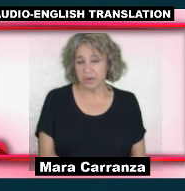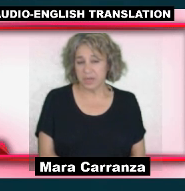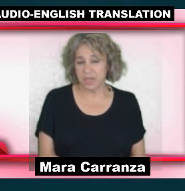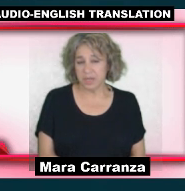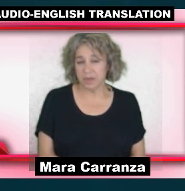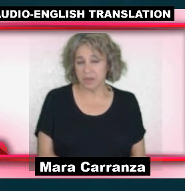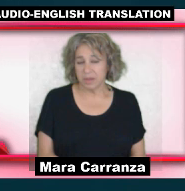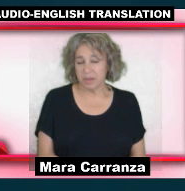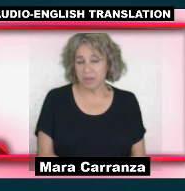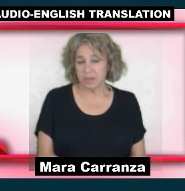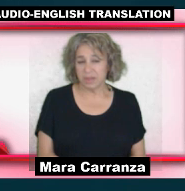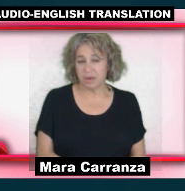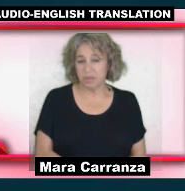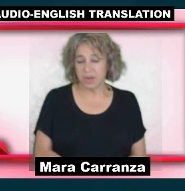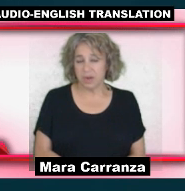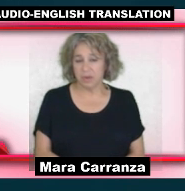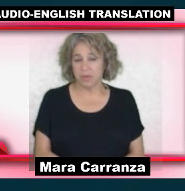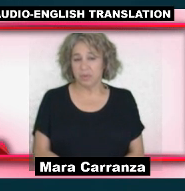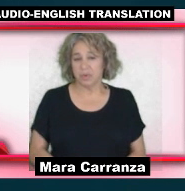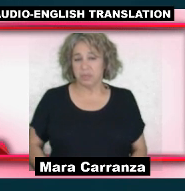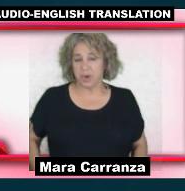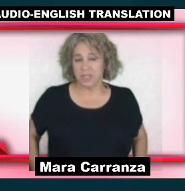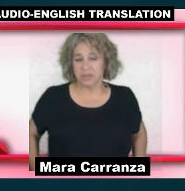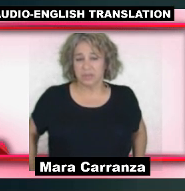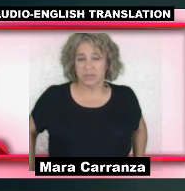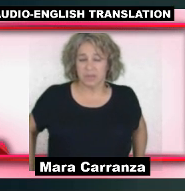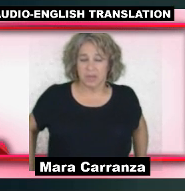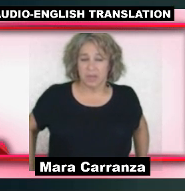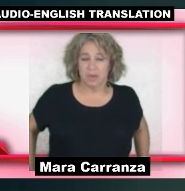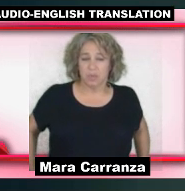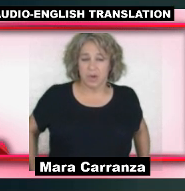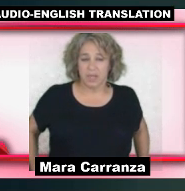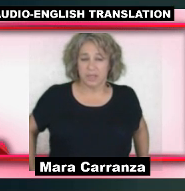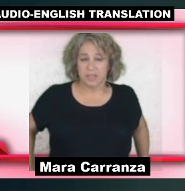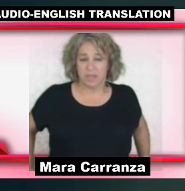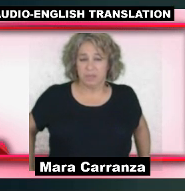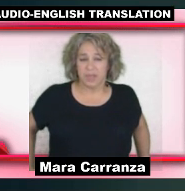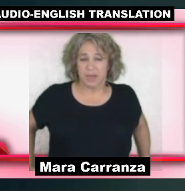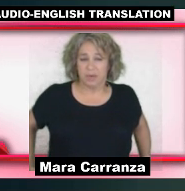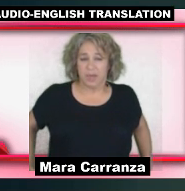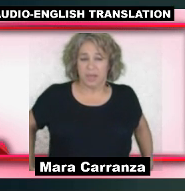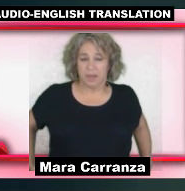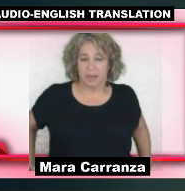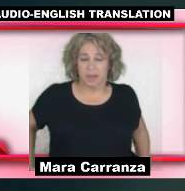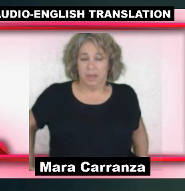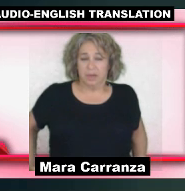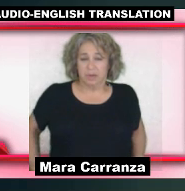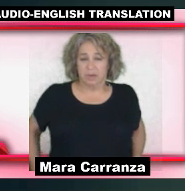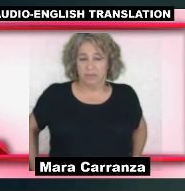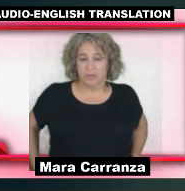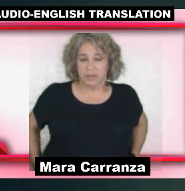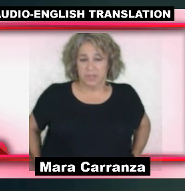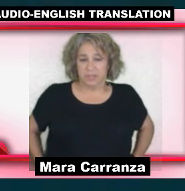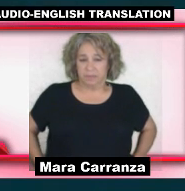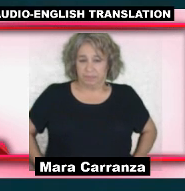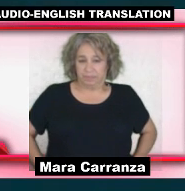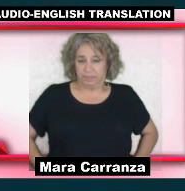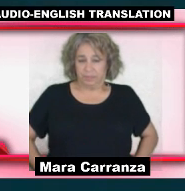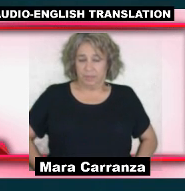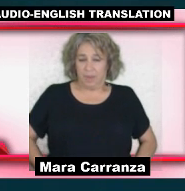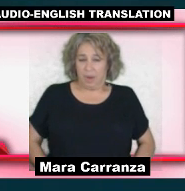will guarantee que no haya represión también. That there be no reprisals. No we're not the same in that. Que no nos confunda. Don't confuse